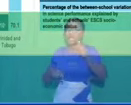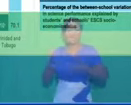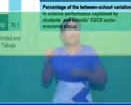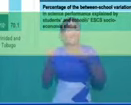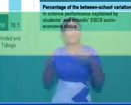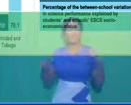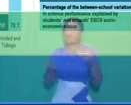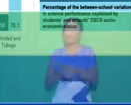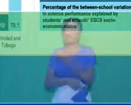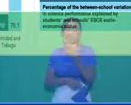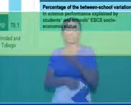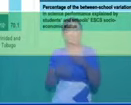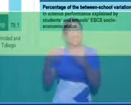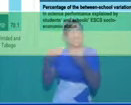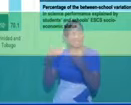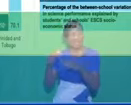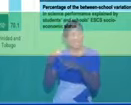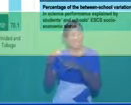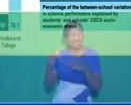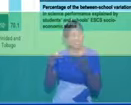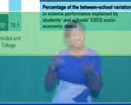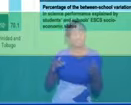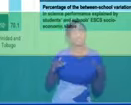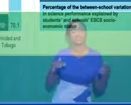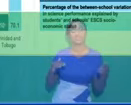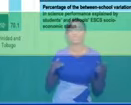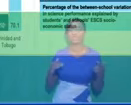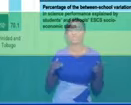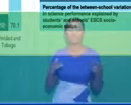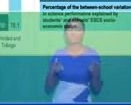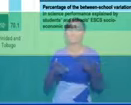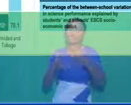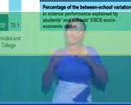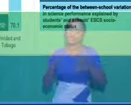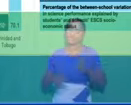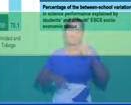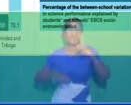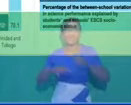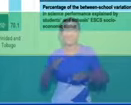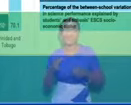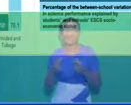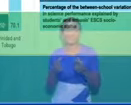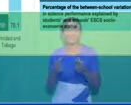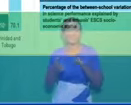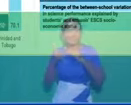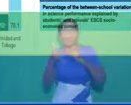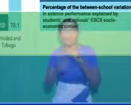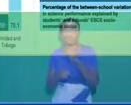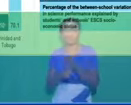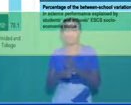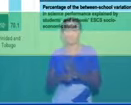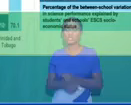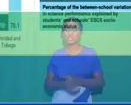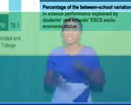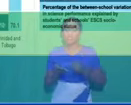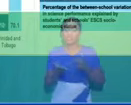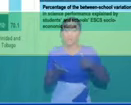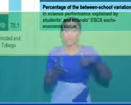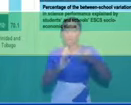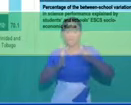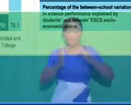resources is limited. So it does impact our students. Yeah. Of course, you know, sometimes you compare yourself